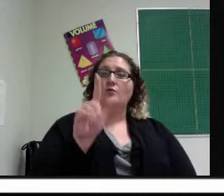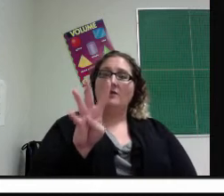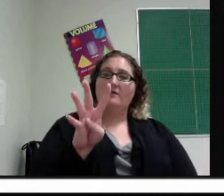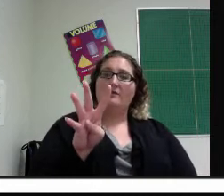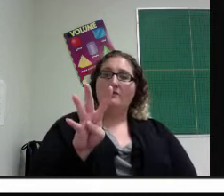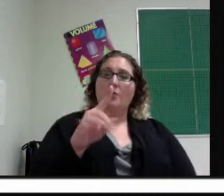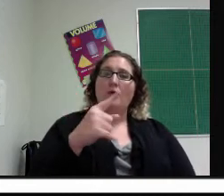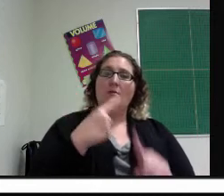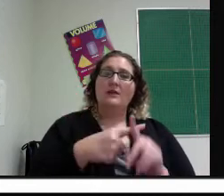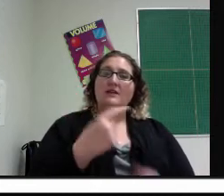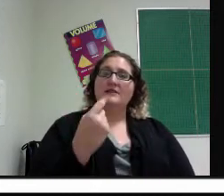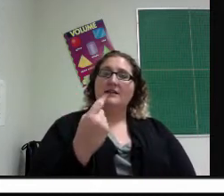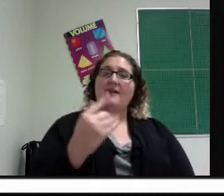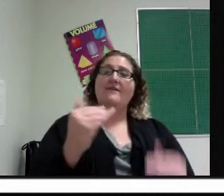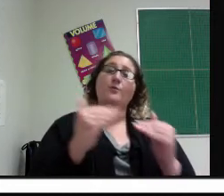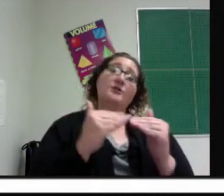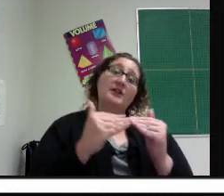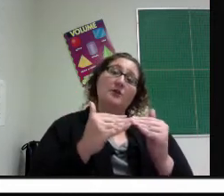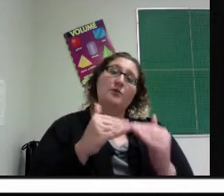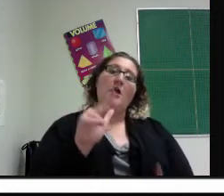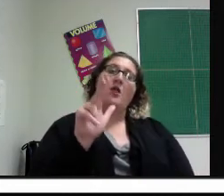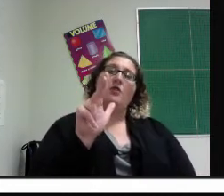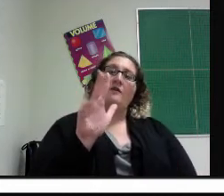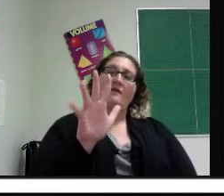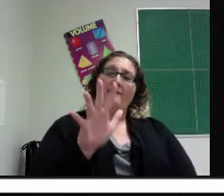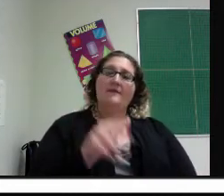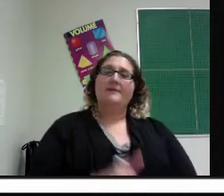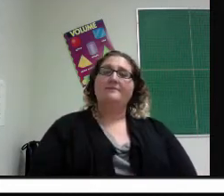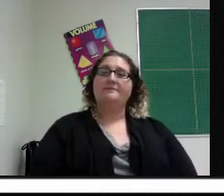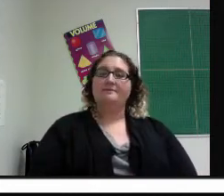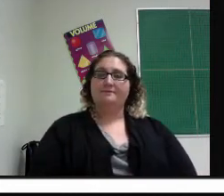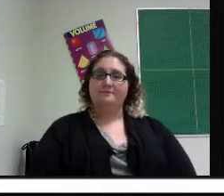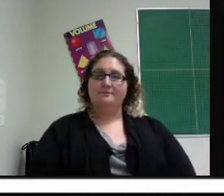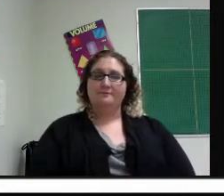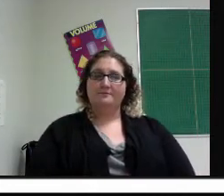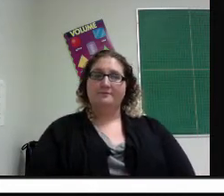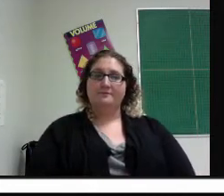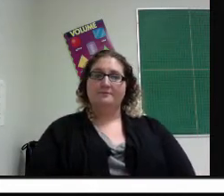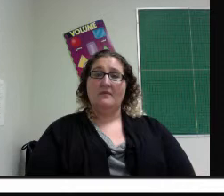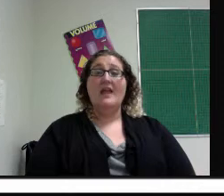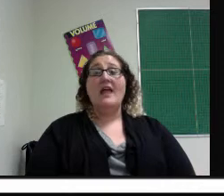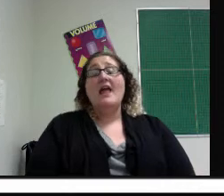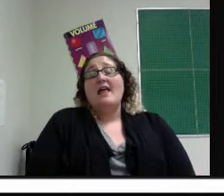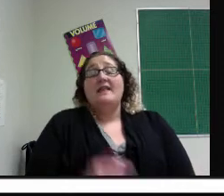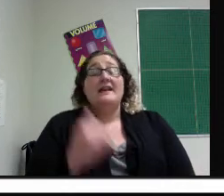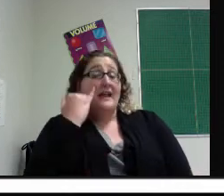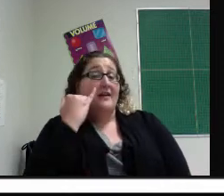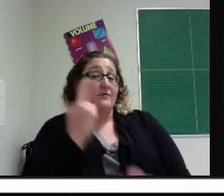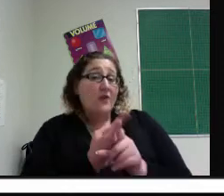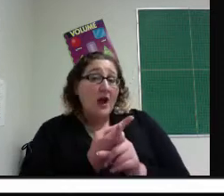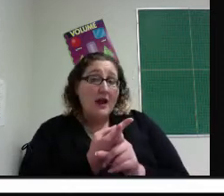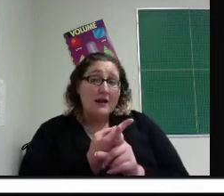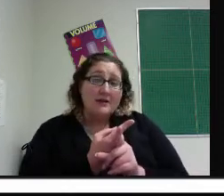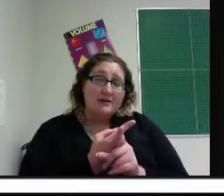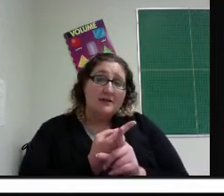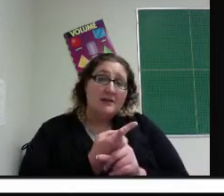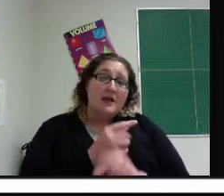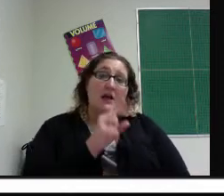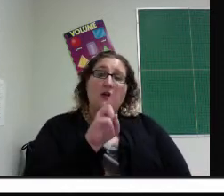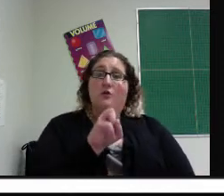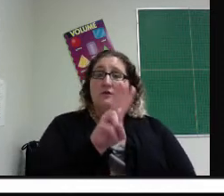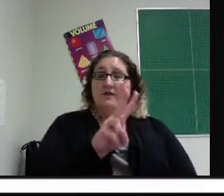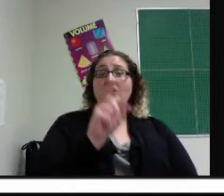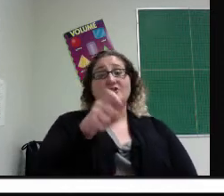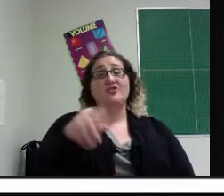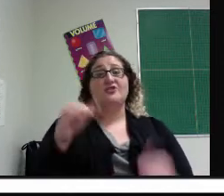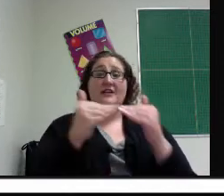24 plus 11, which is 35. And if we did this right, UV should equal the